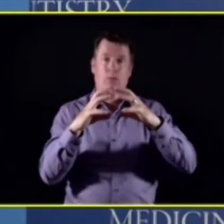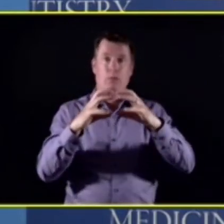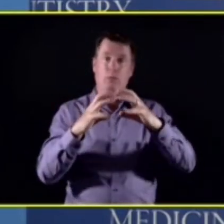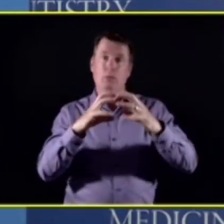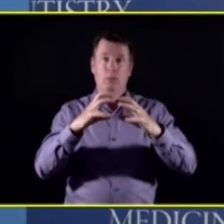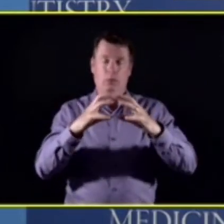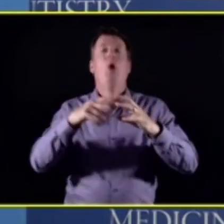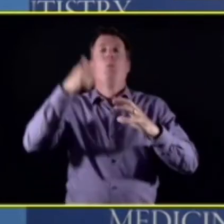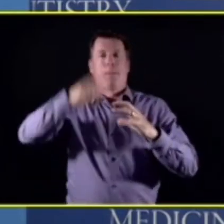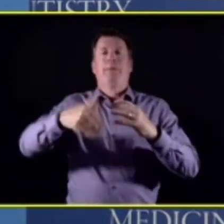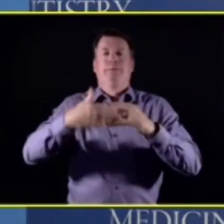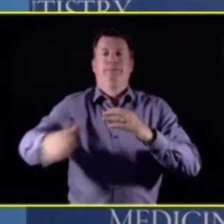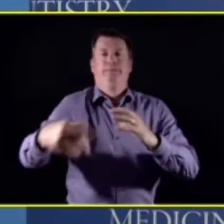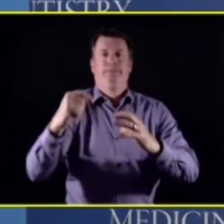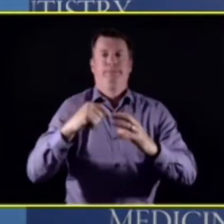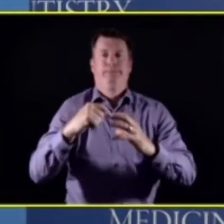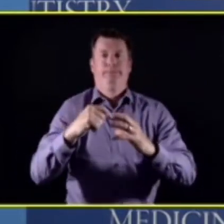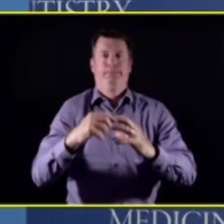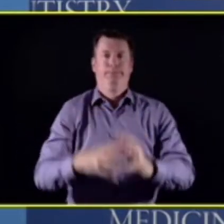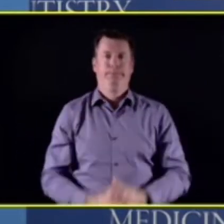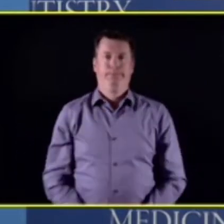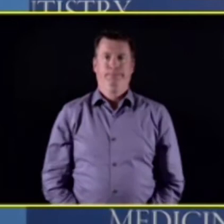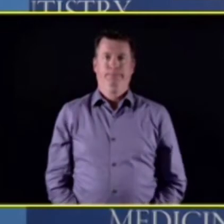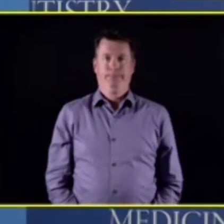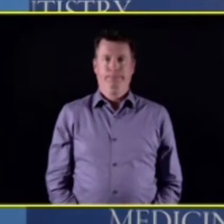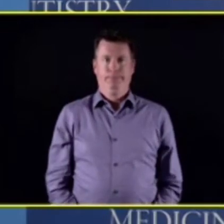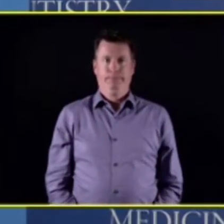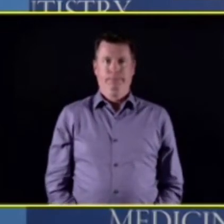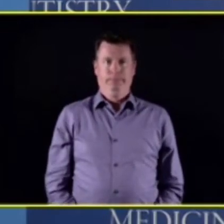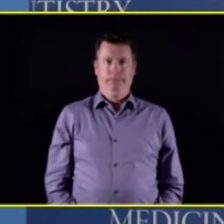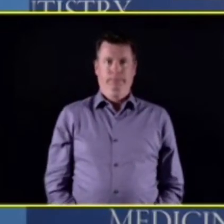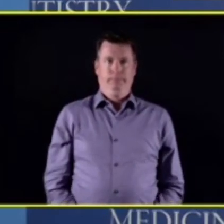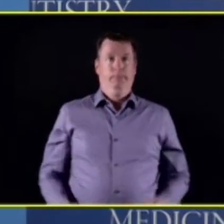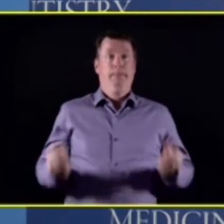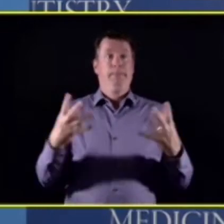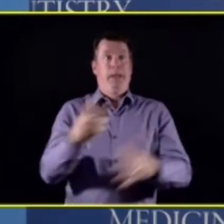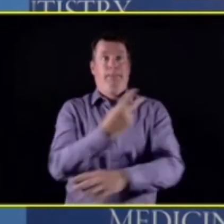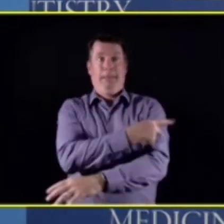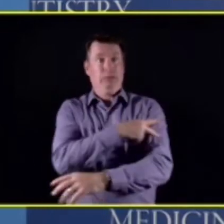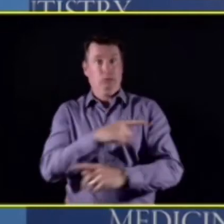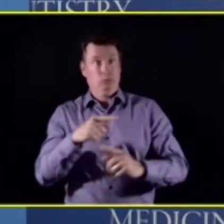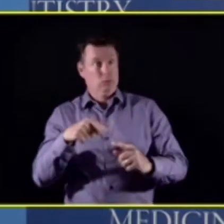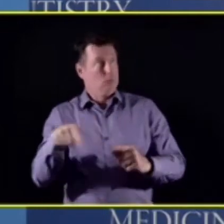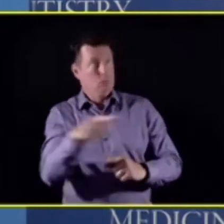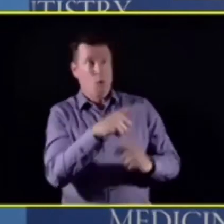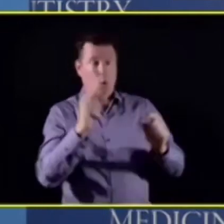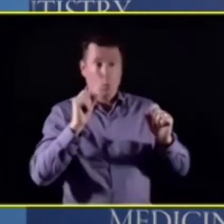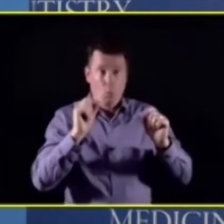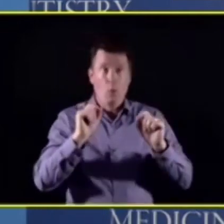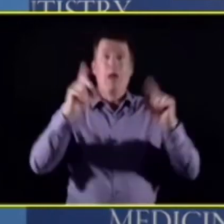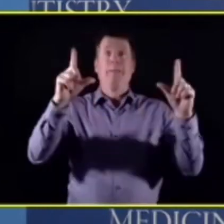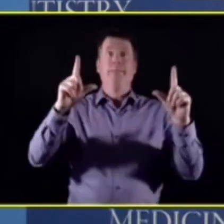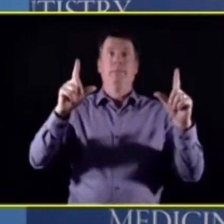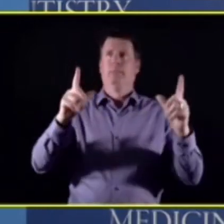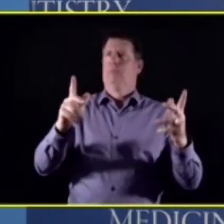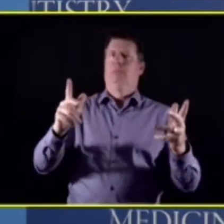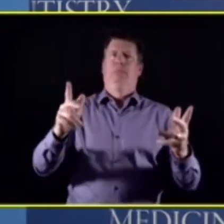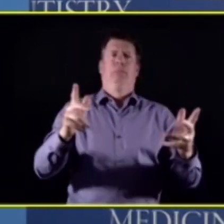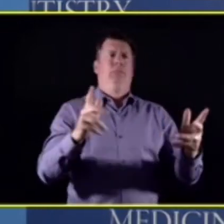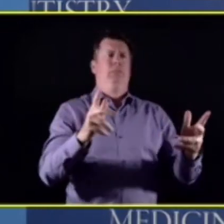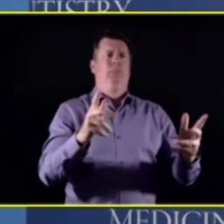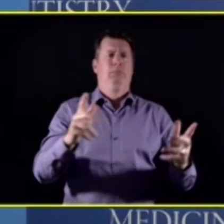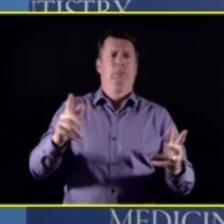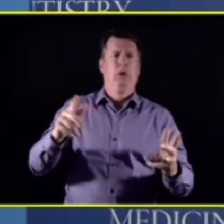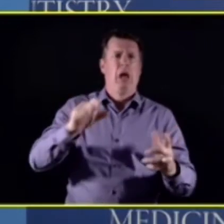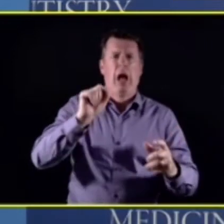family members or going back to the providers to get information about what happened during those 2 weeks or whatever that I can't